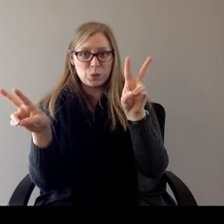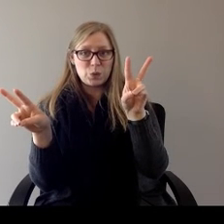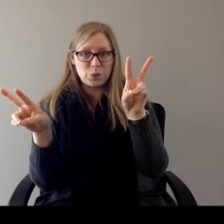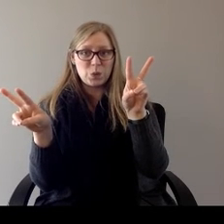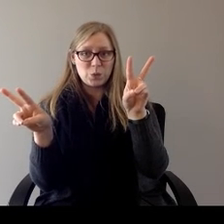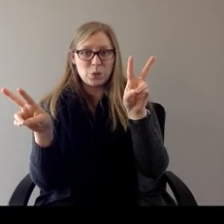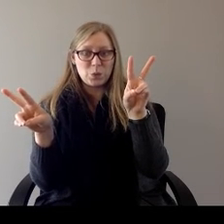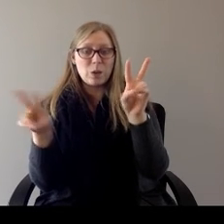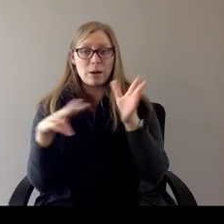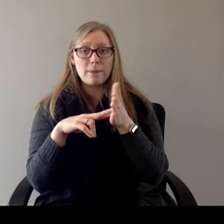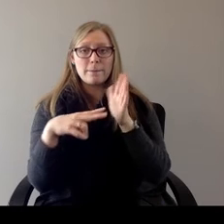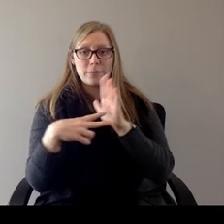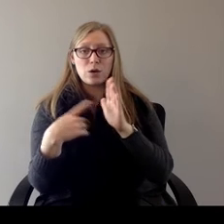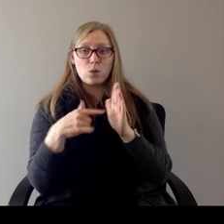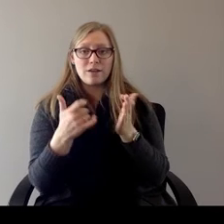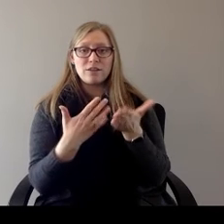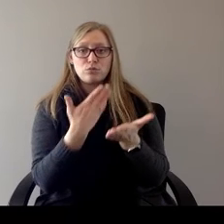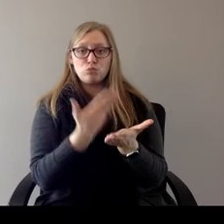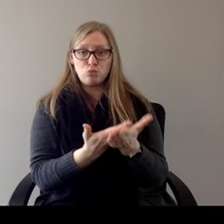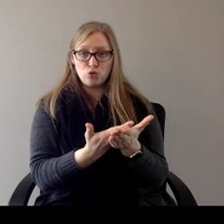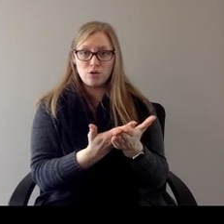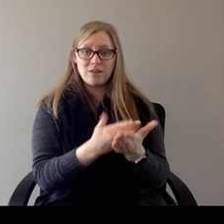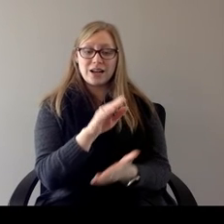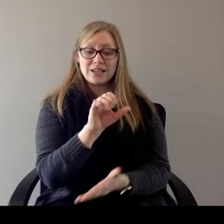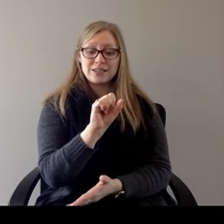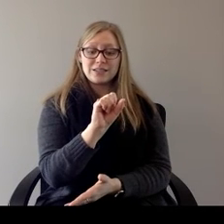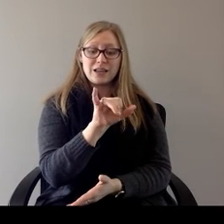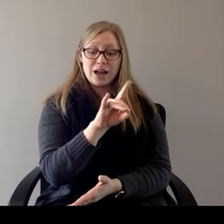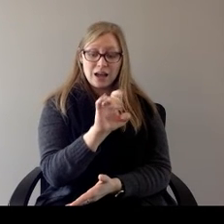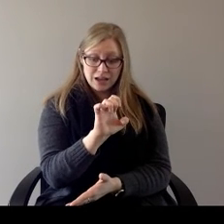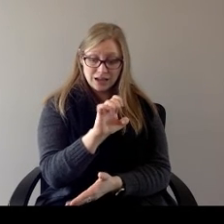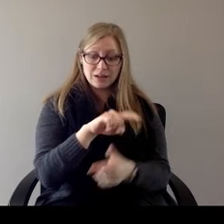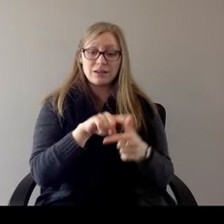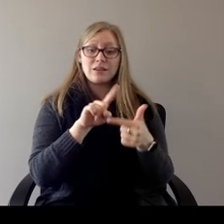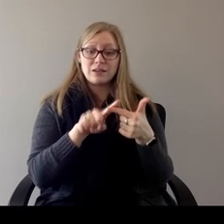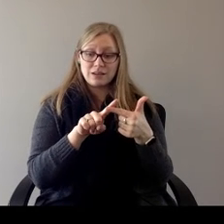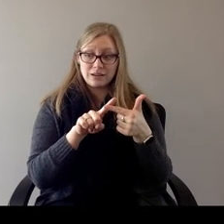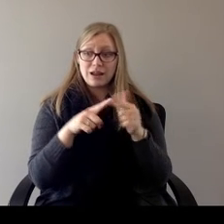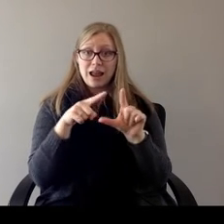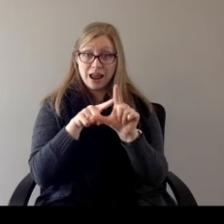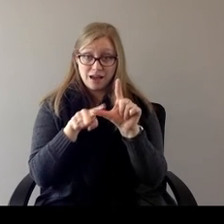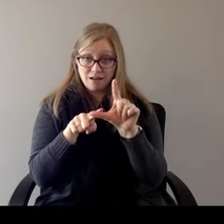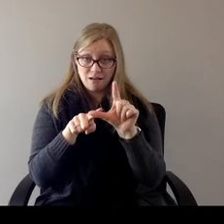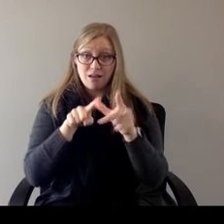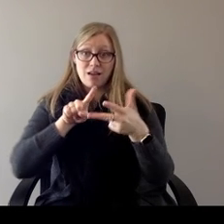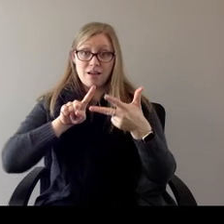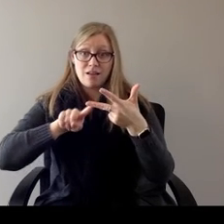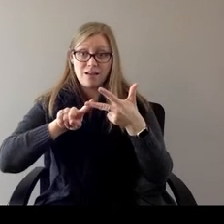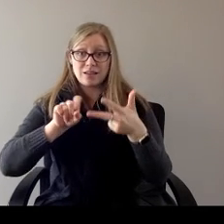we've shown side, angle, side. Therefore, these triangles are congruent.